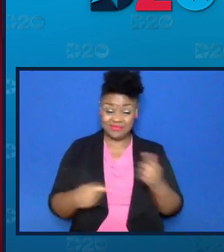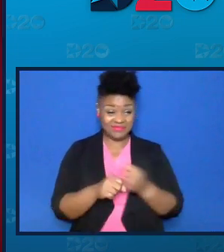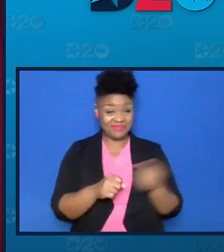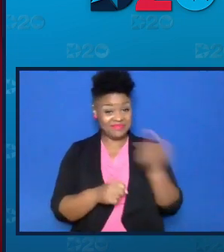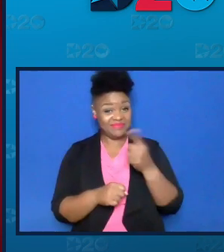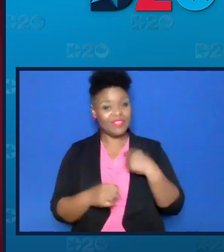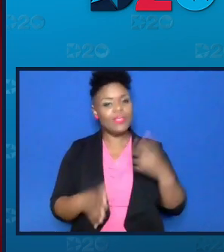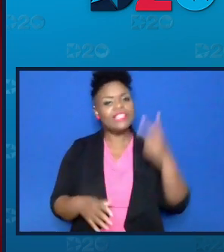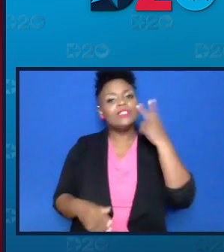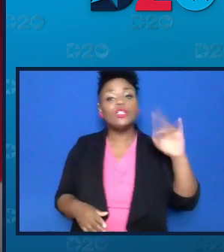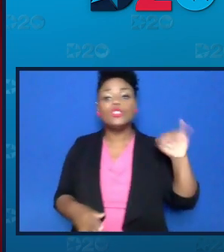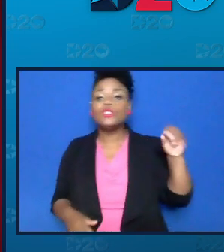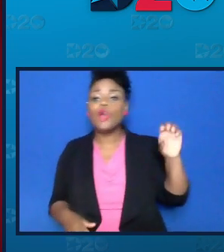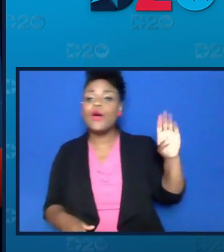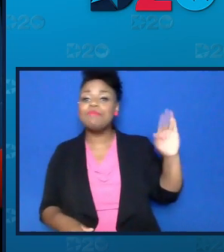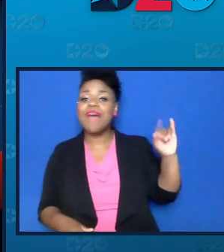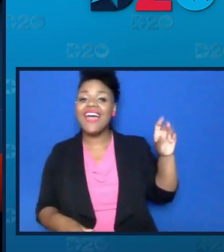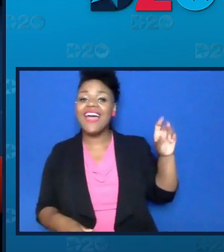Office.